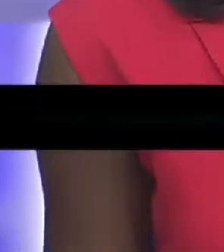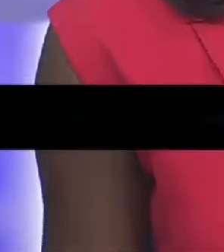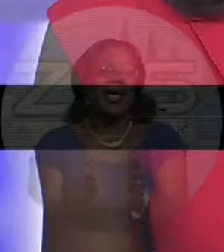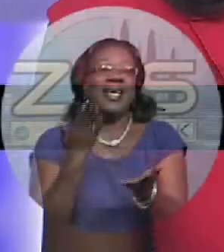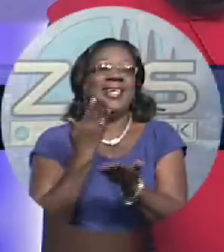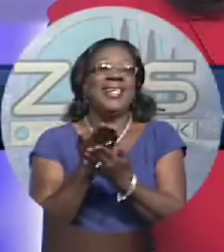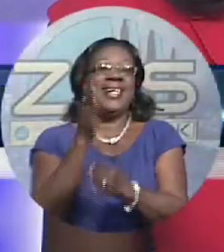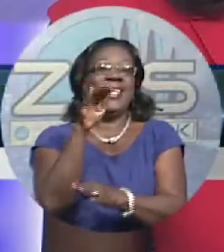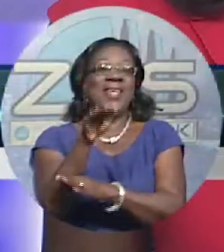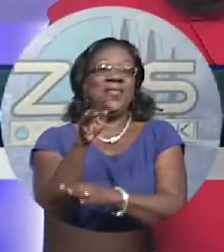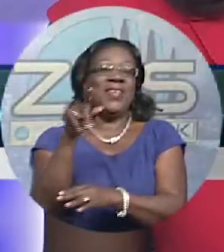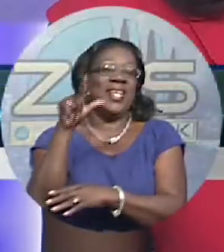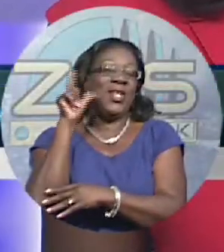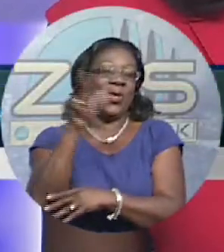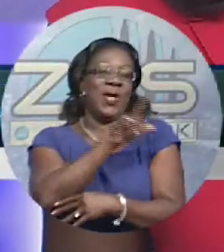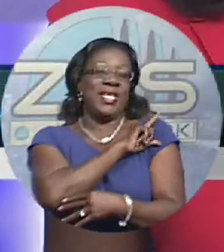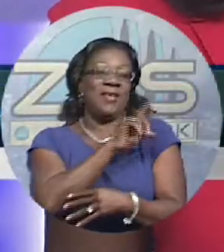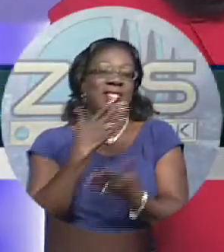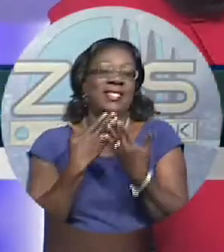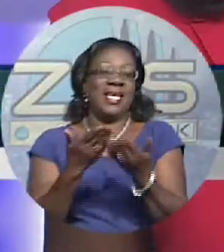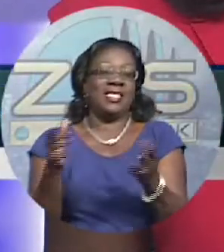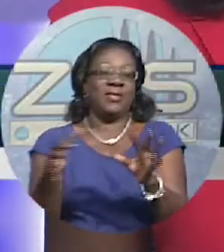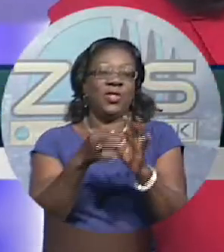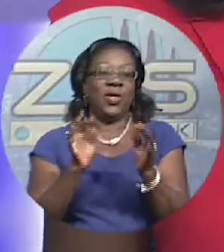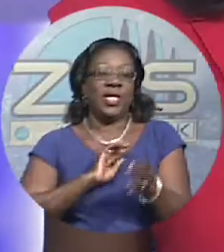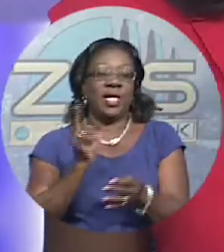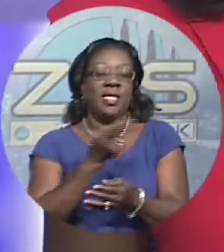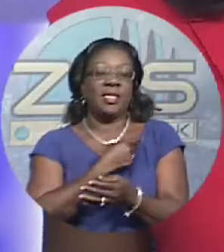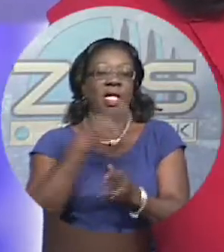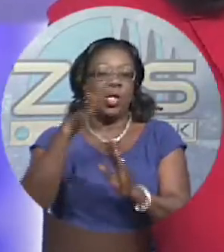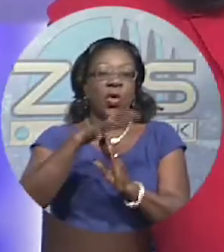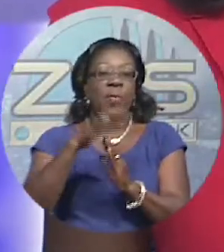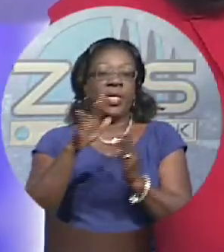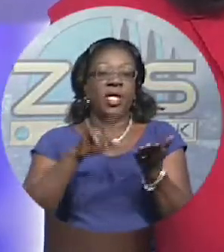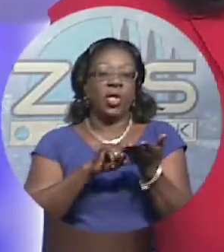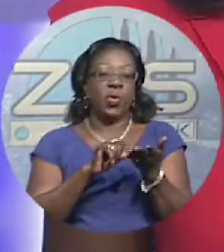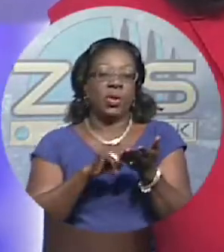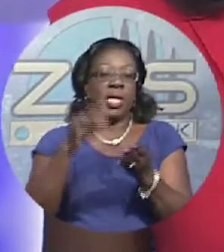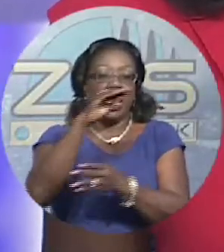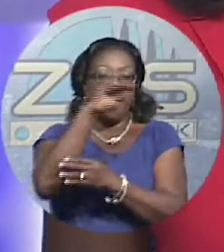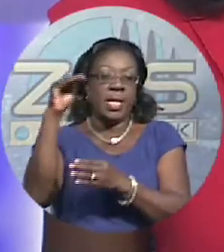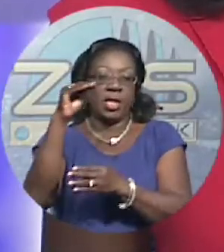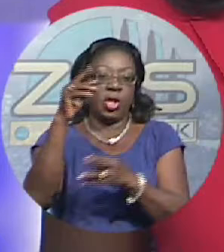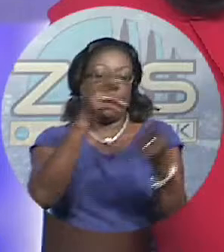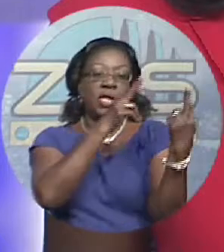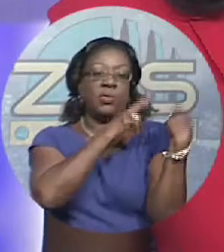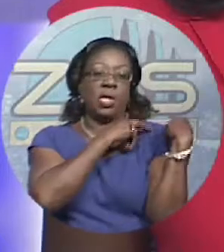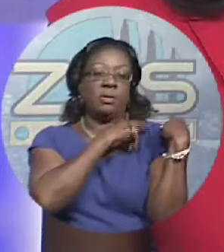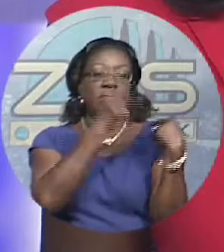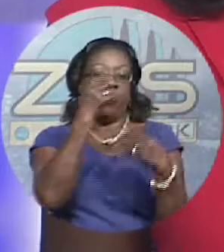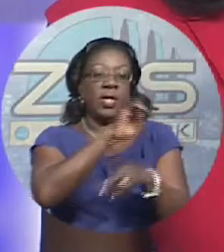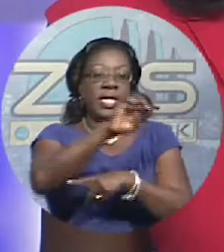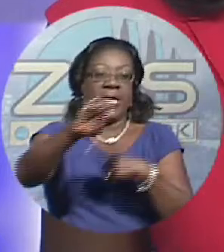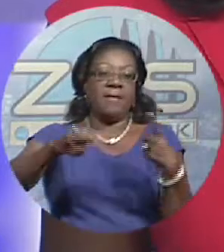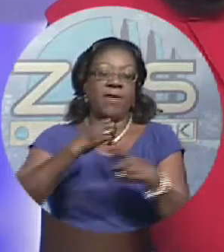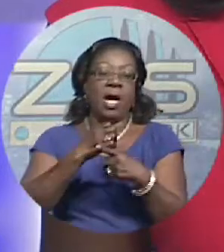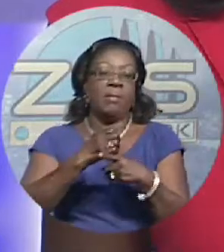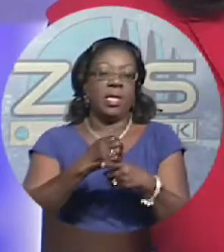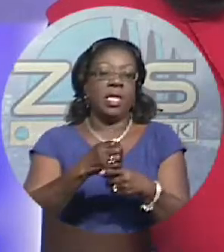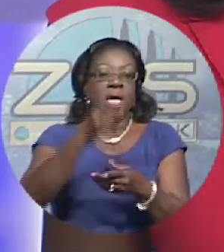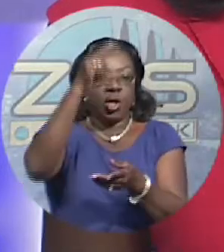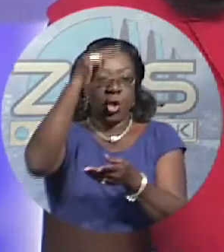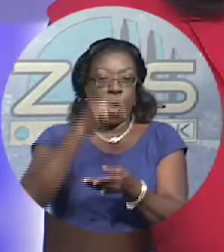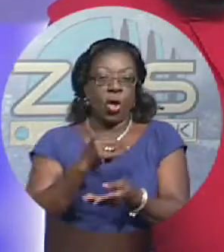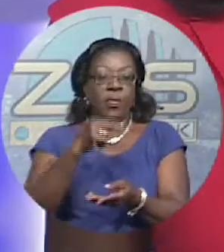Good evening, everyone. I'm LaDawn Davis. Thanks so much for tuning in. Topping the news, the minister responsible for the environment, the Honorable Kenrick